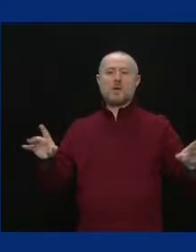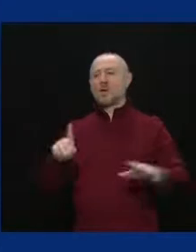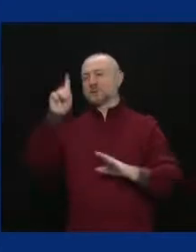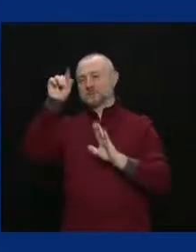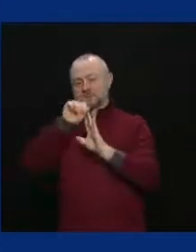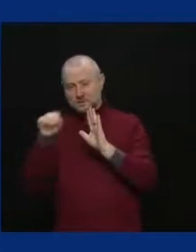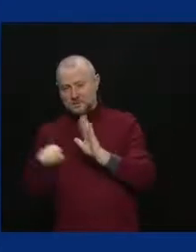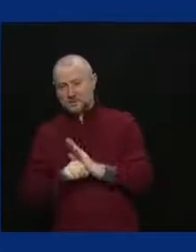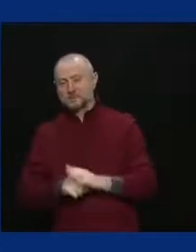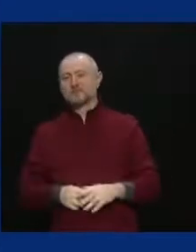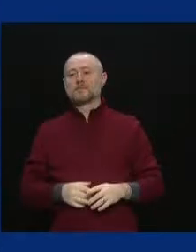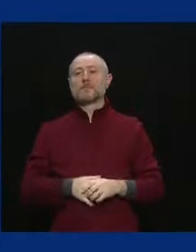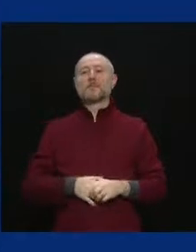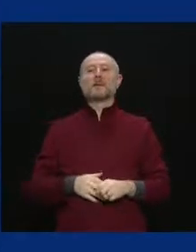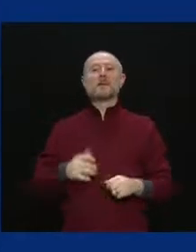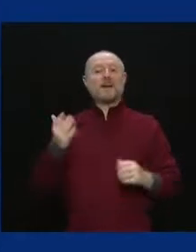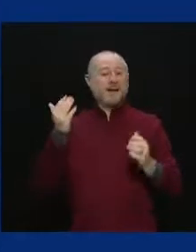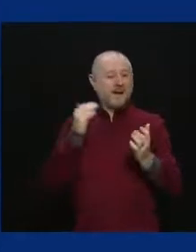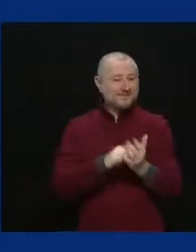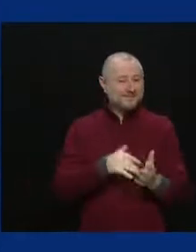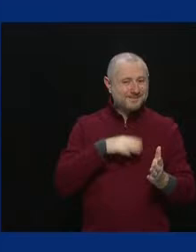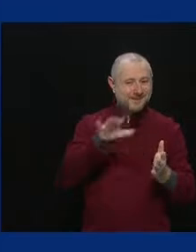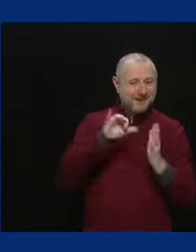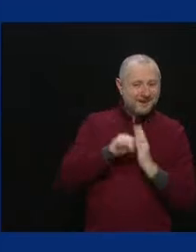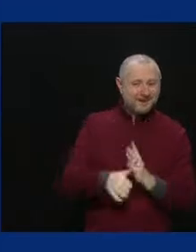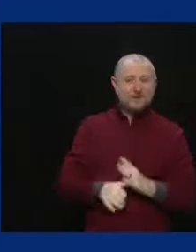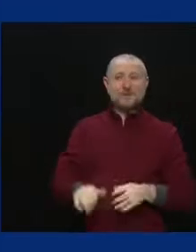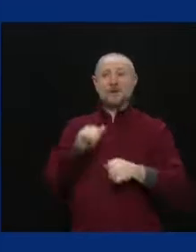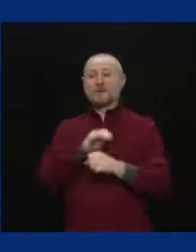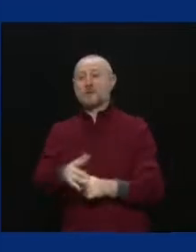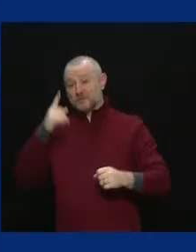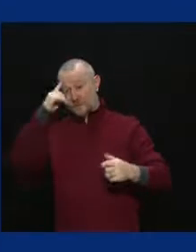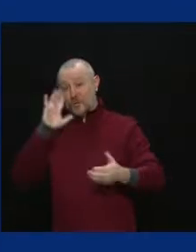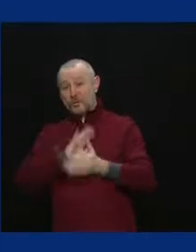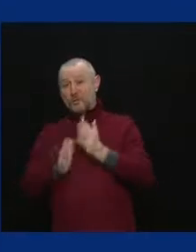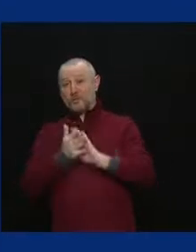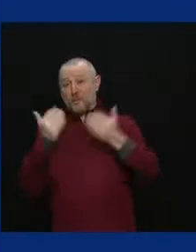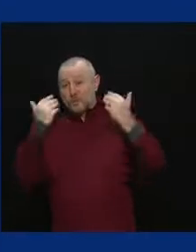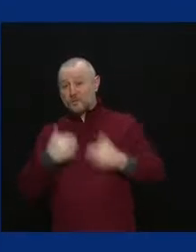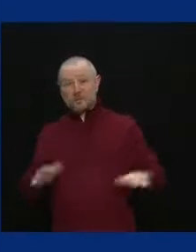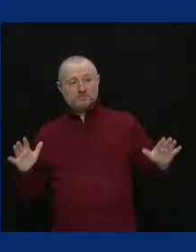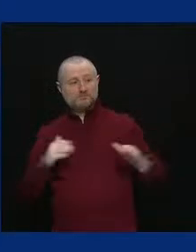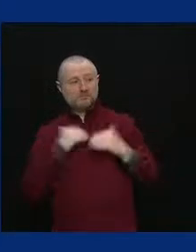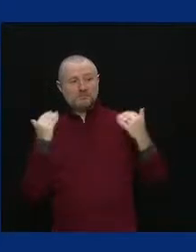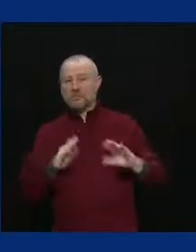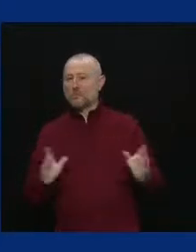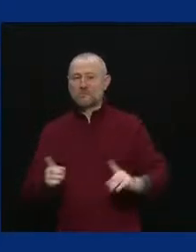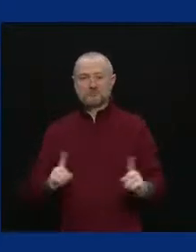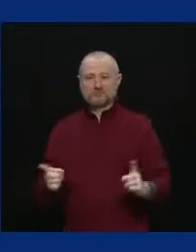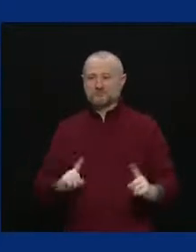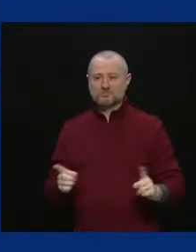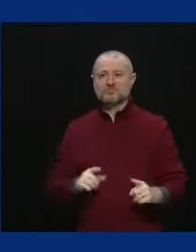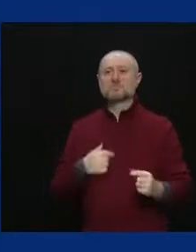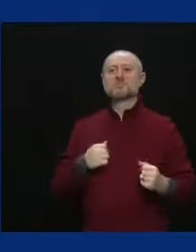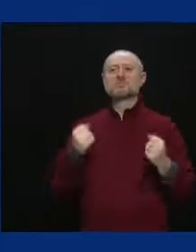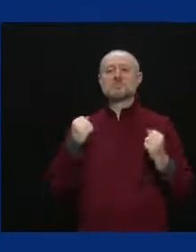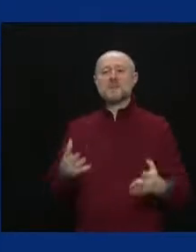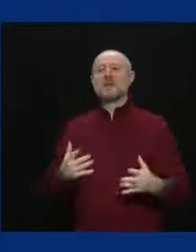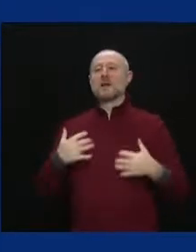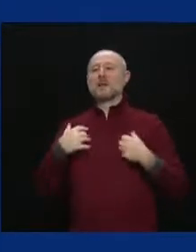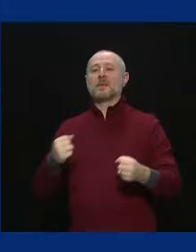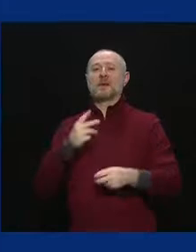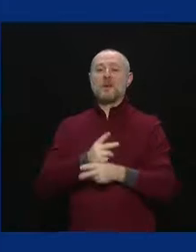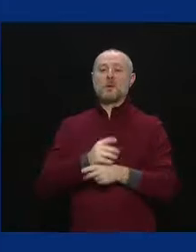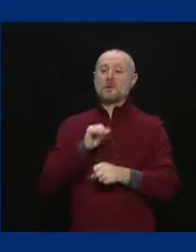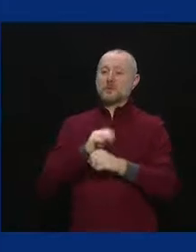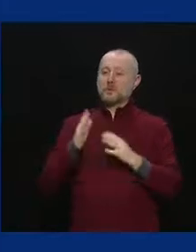another reminder that this is not over. We still have stressed out, overworked healthcare workers